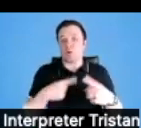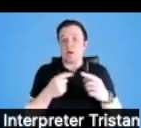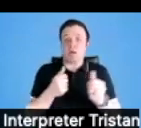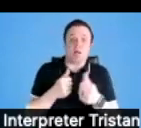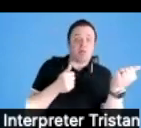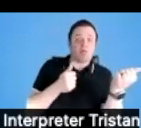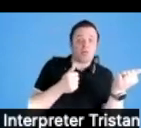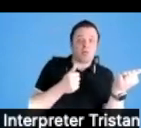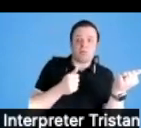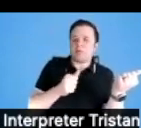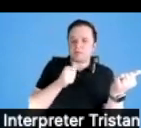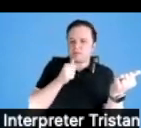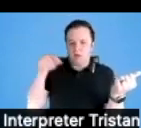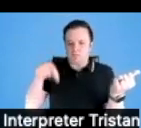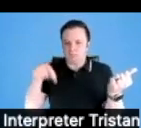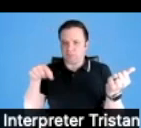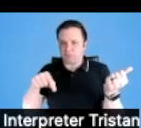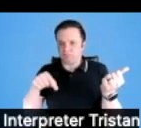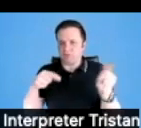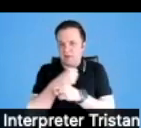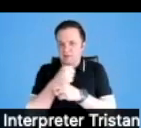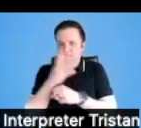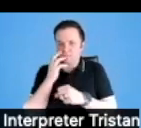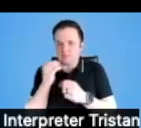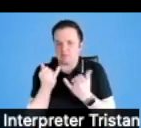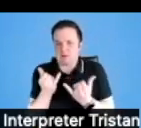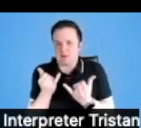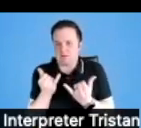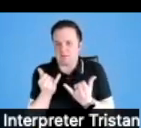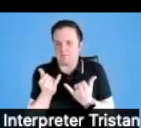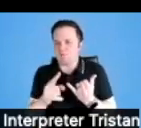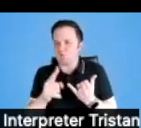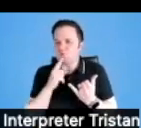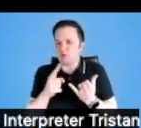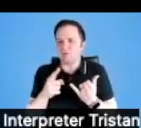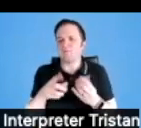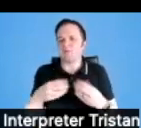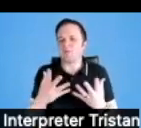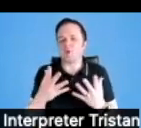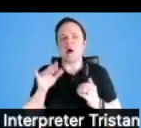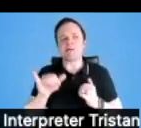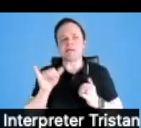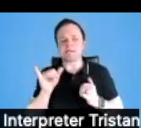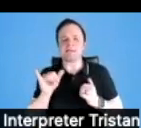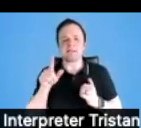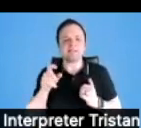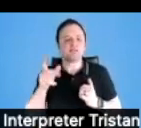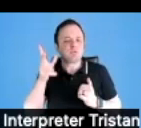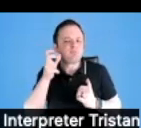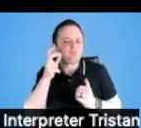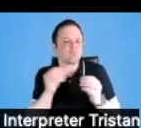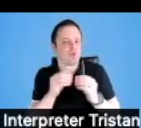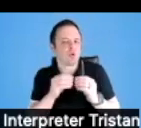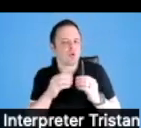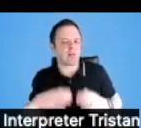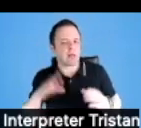with the specific violence that they're experiencing today. So it really does push you to open and be able to hear more in this